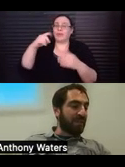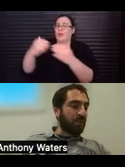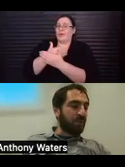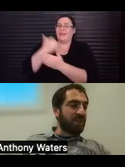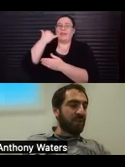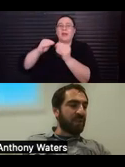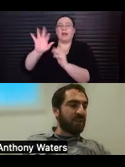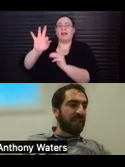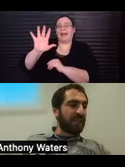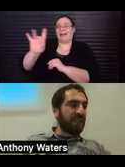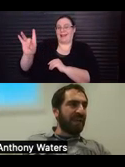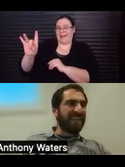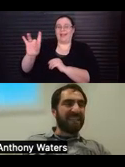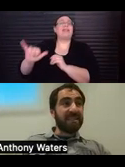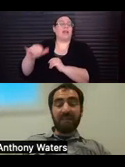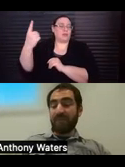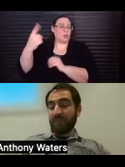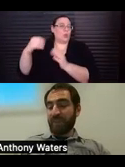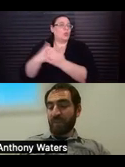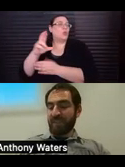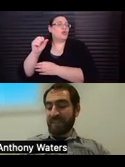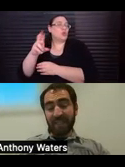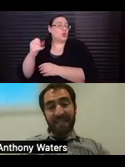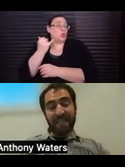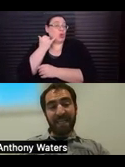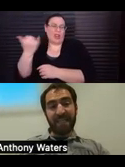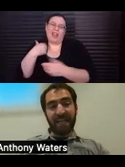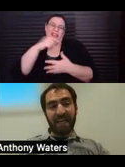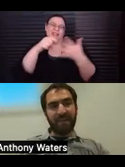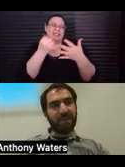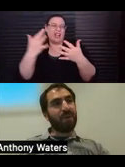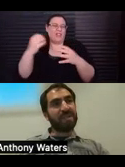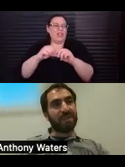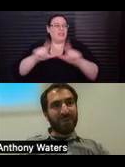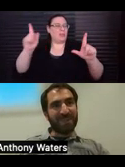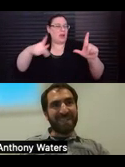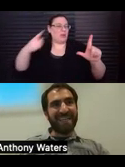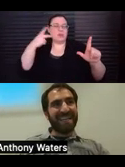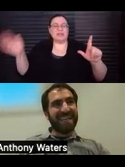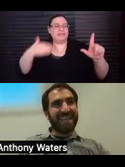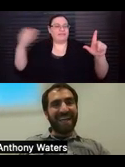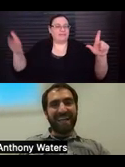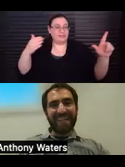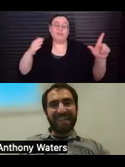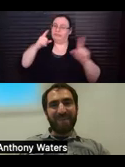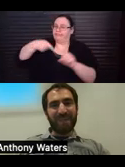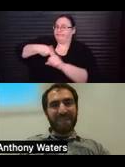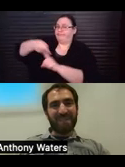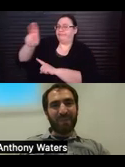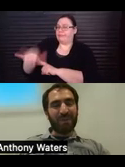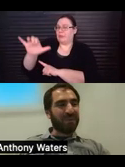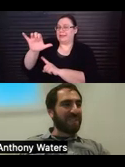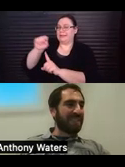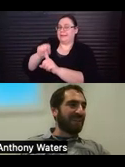one available resource. And I've got a list of resources in the slide deck that are focused on New York City, but